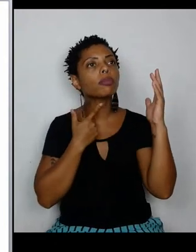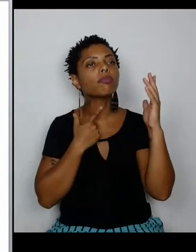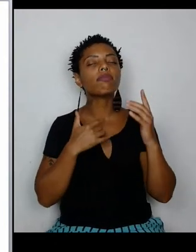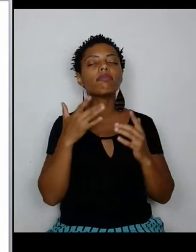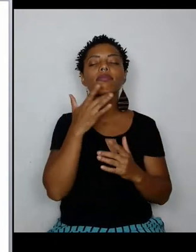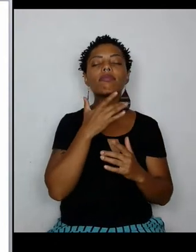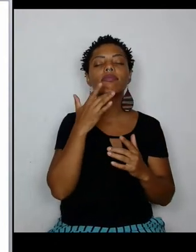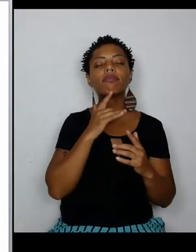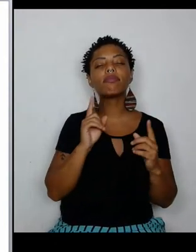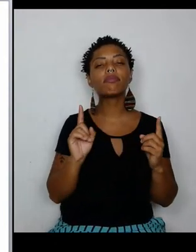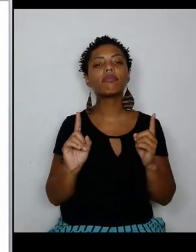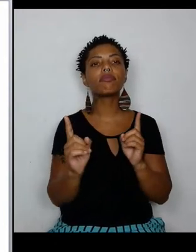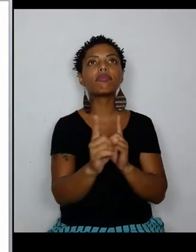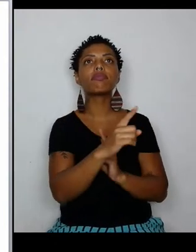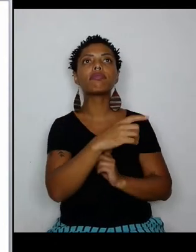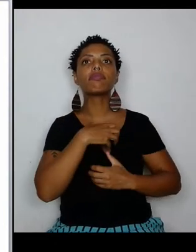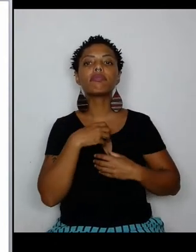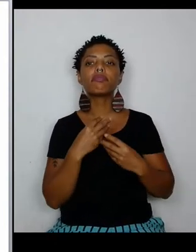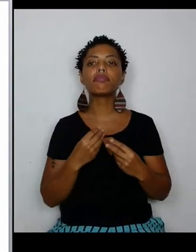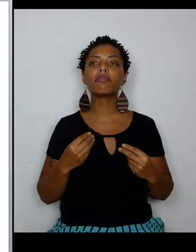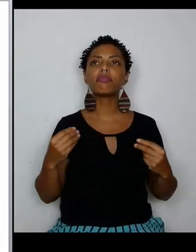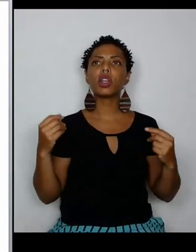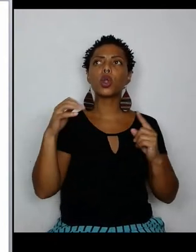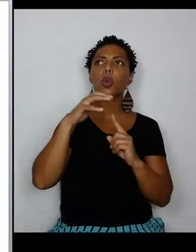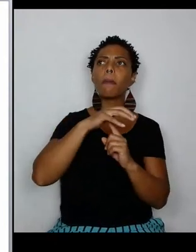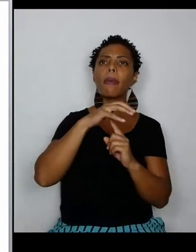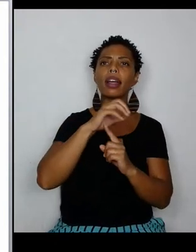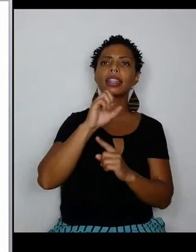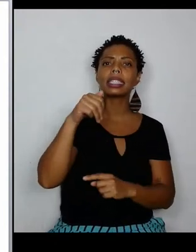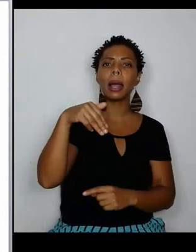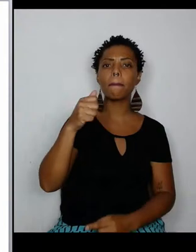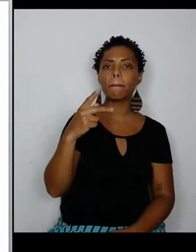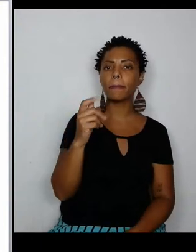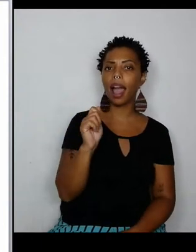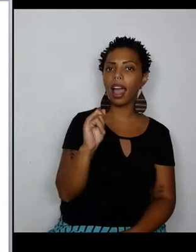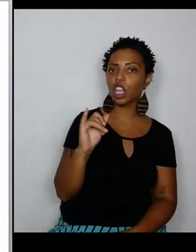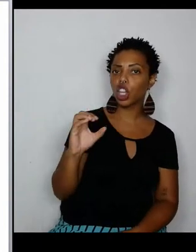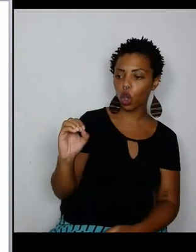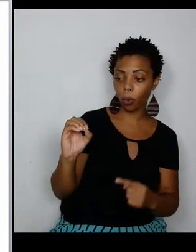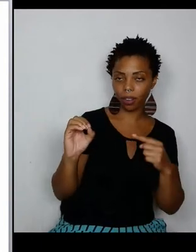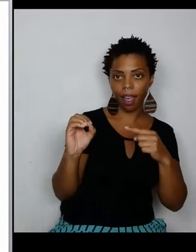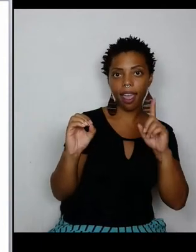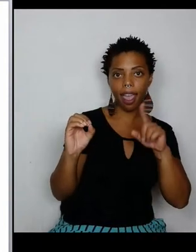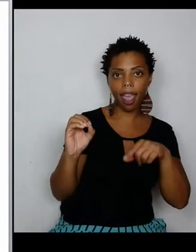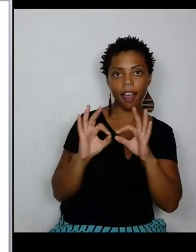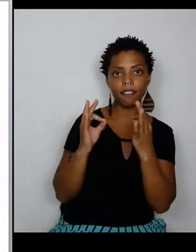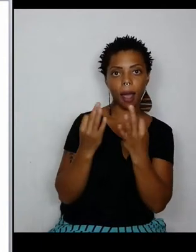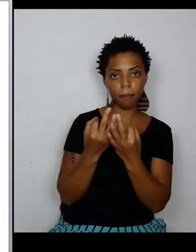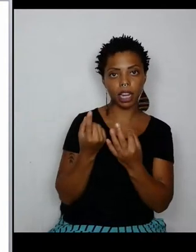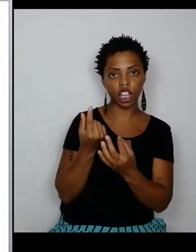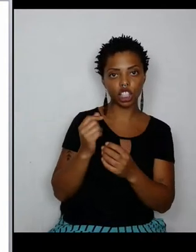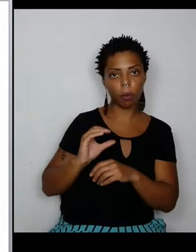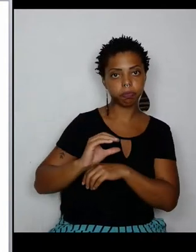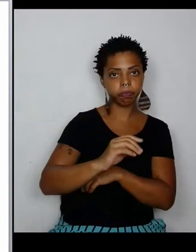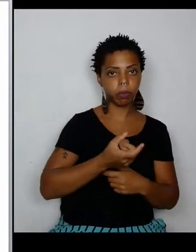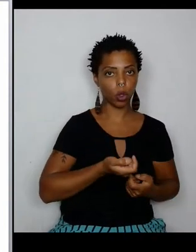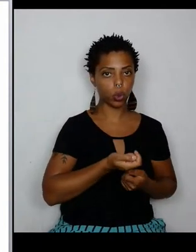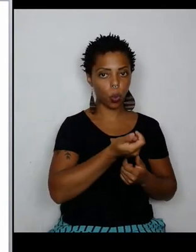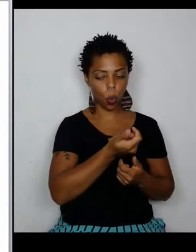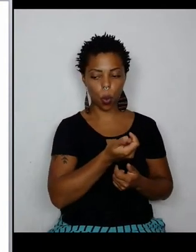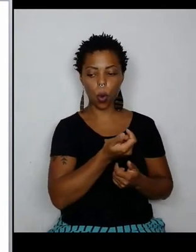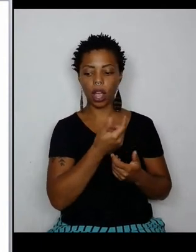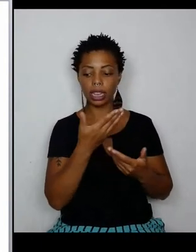shadows and subtle sensations in the sampayo park sampayo was by the way the name of the family that had